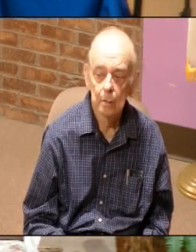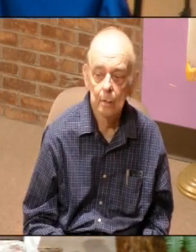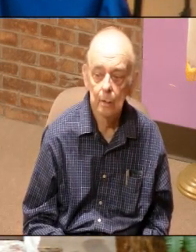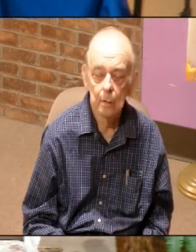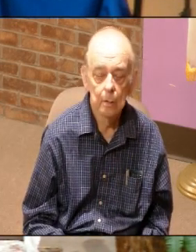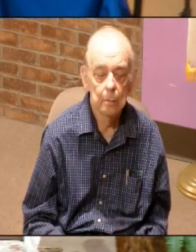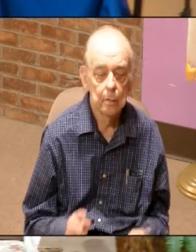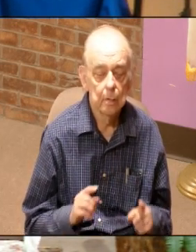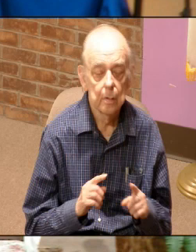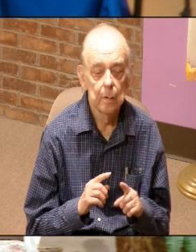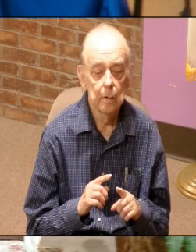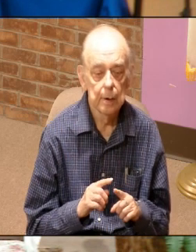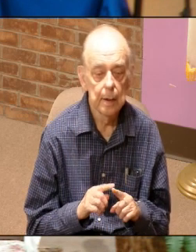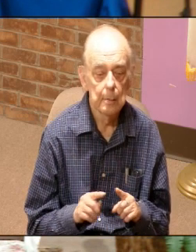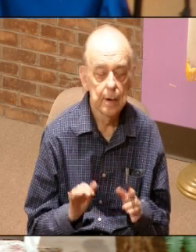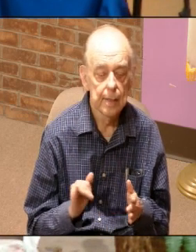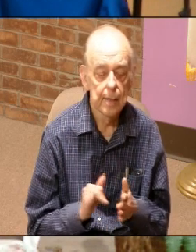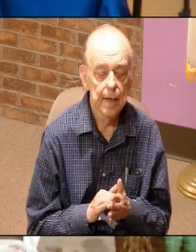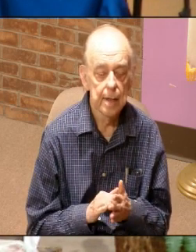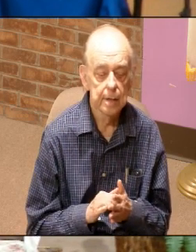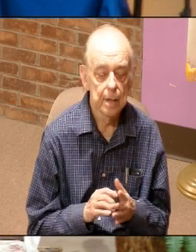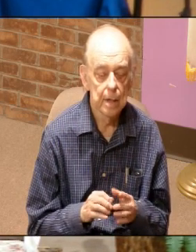but in that space,